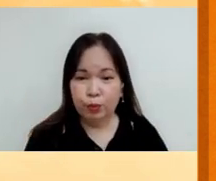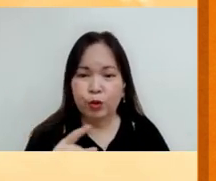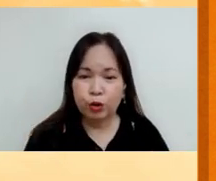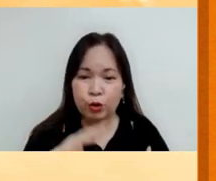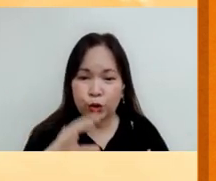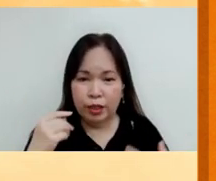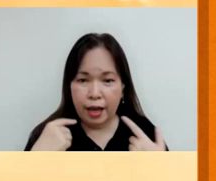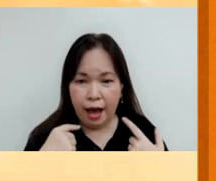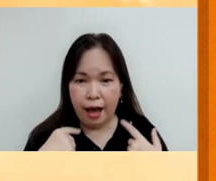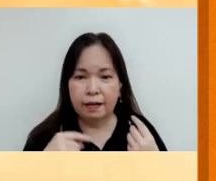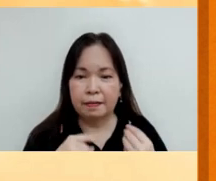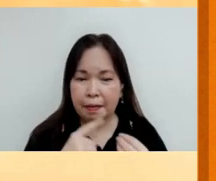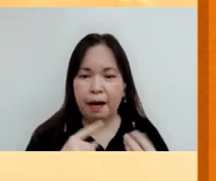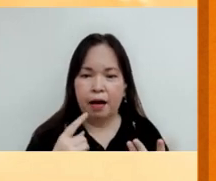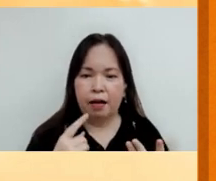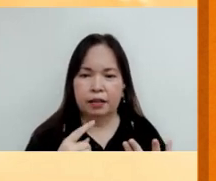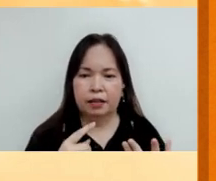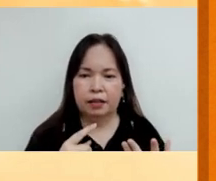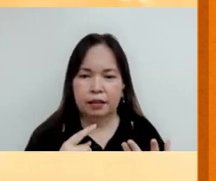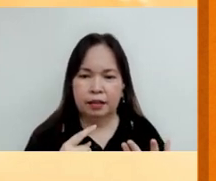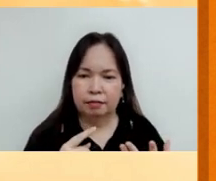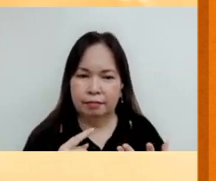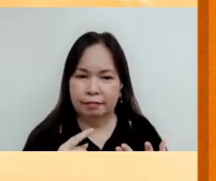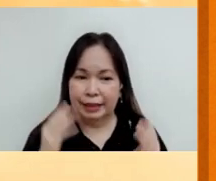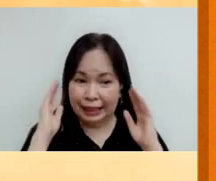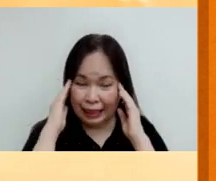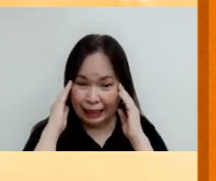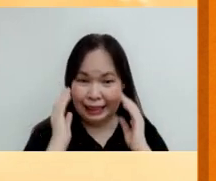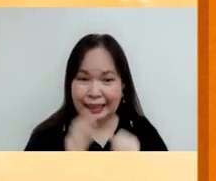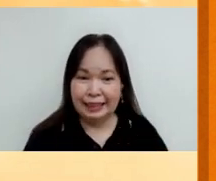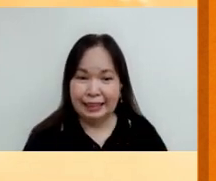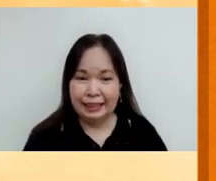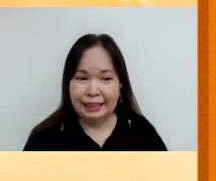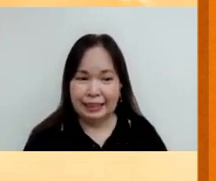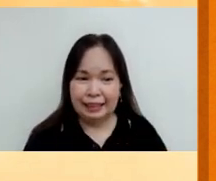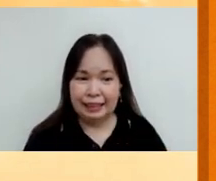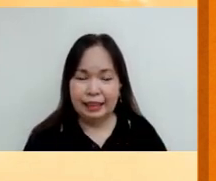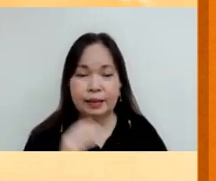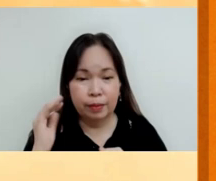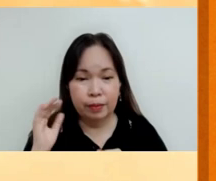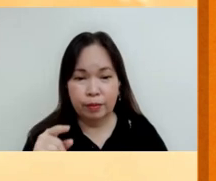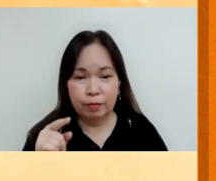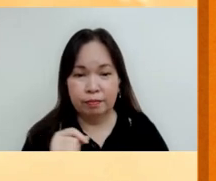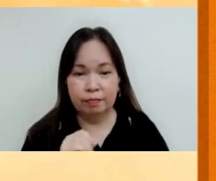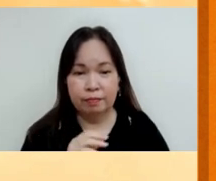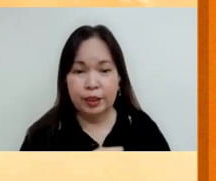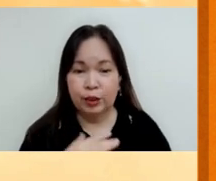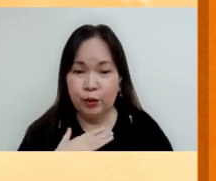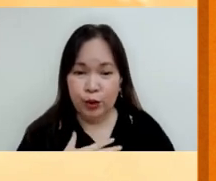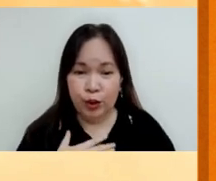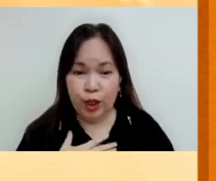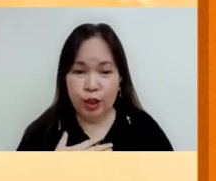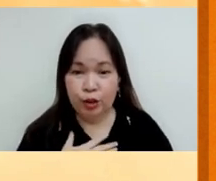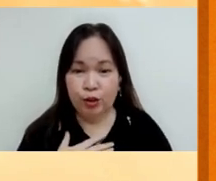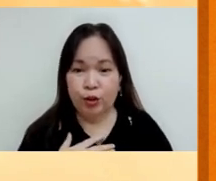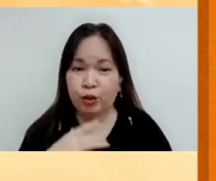about anxiety. And um, yeah, I hope you enjoy the rest of these